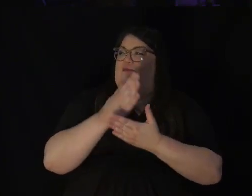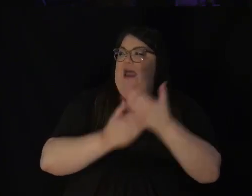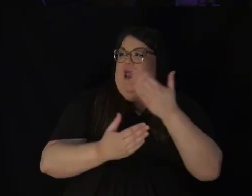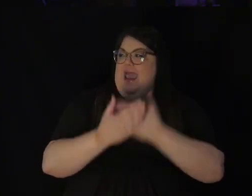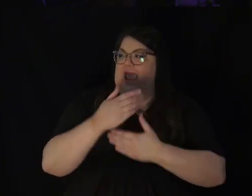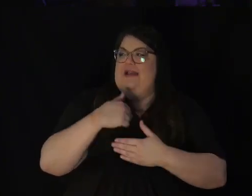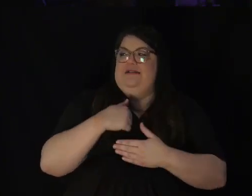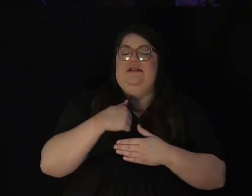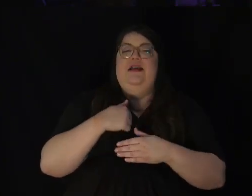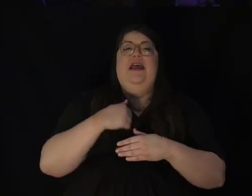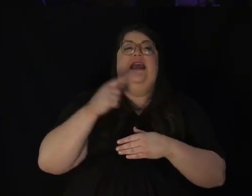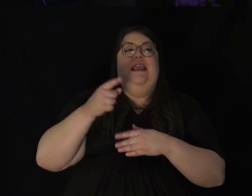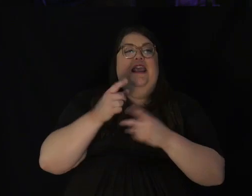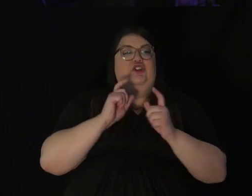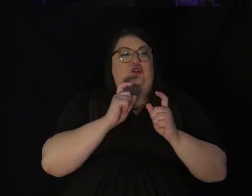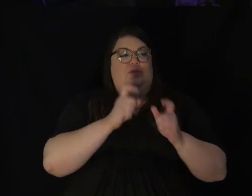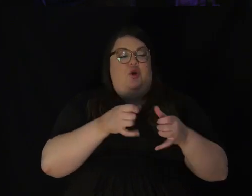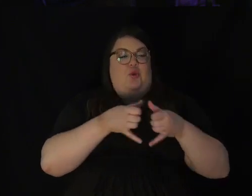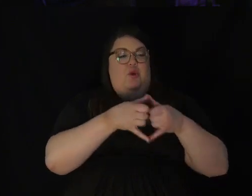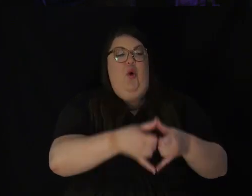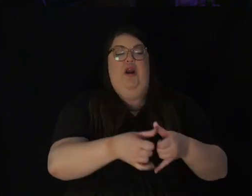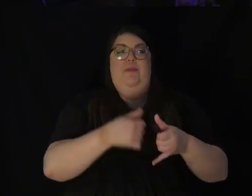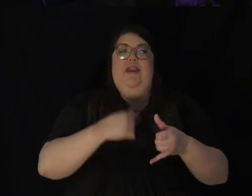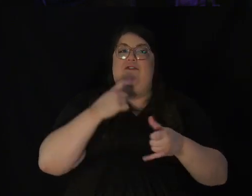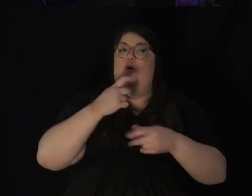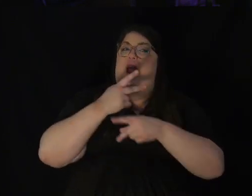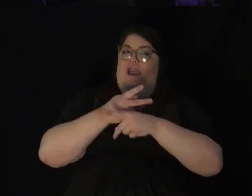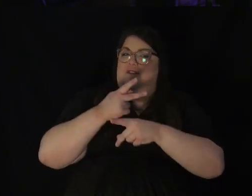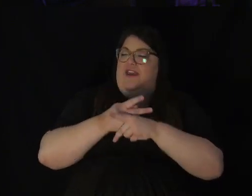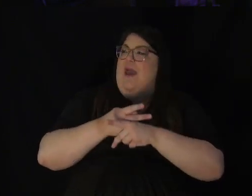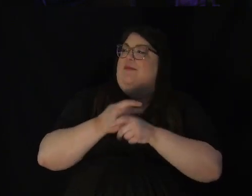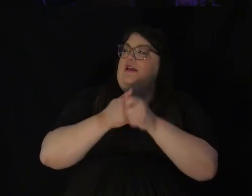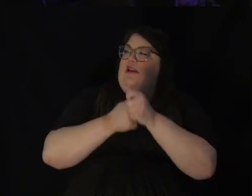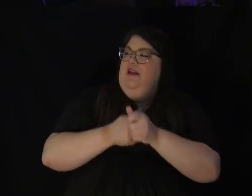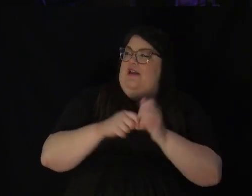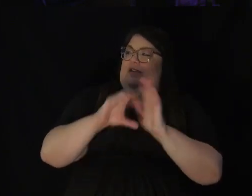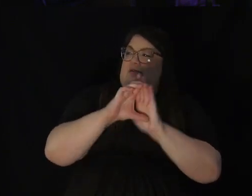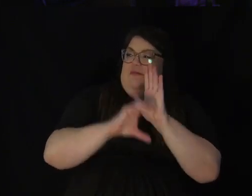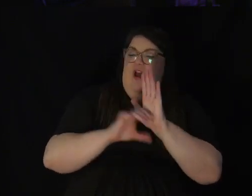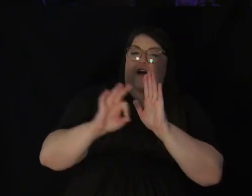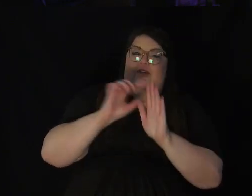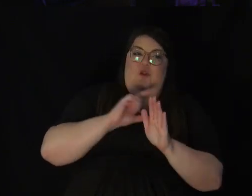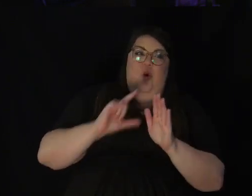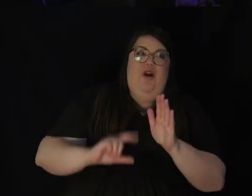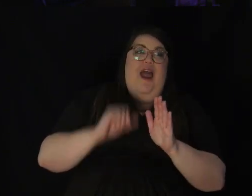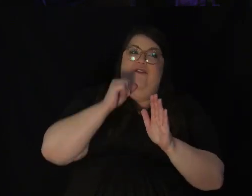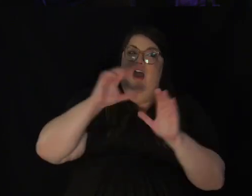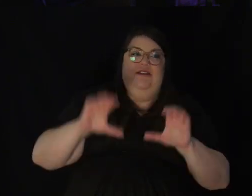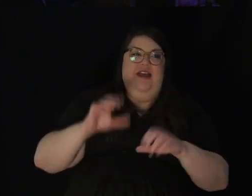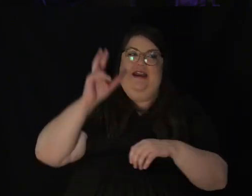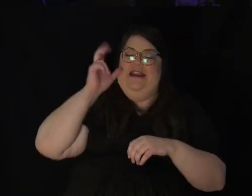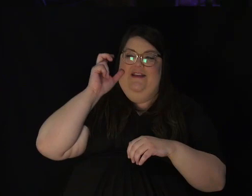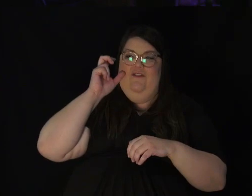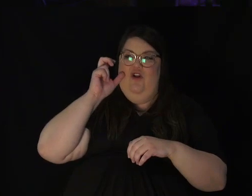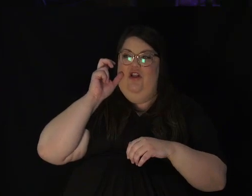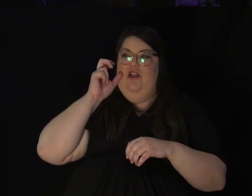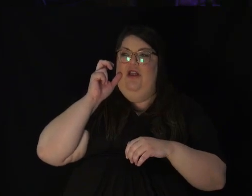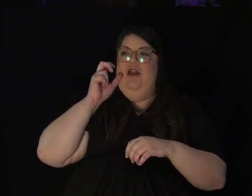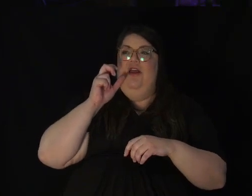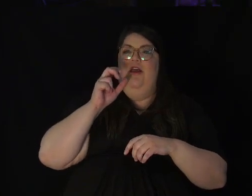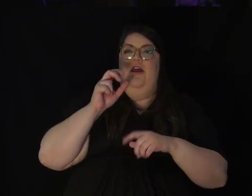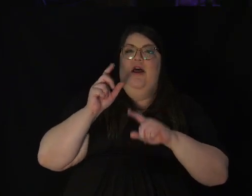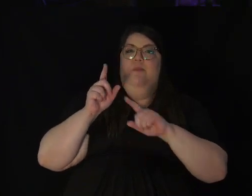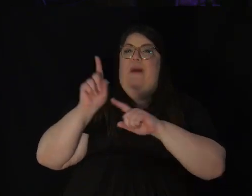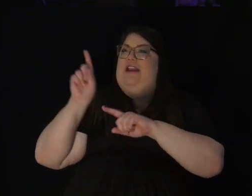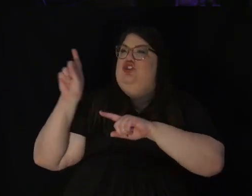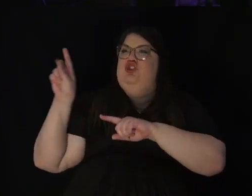me. For I have kept the ways of the Lord. I have not done evil by turning from God. All his laws